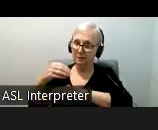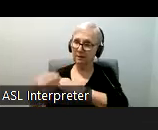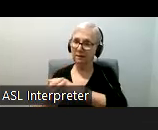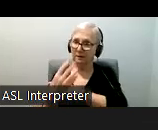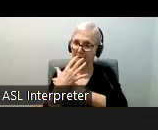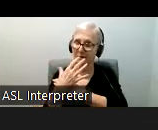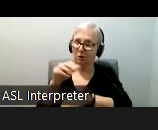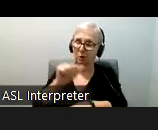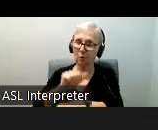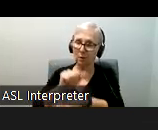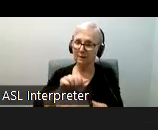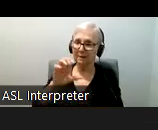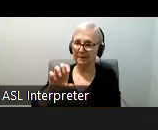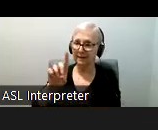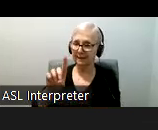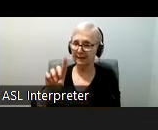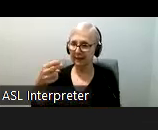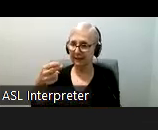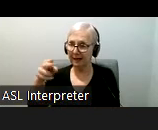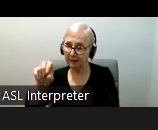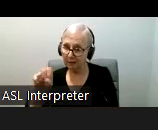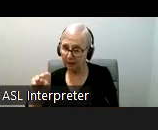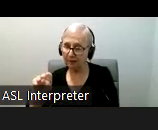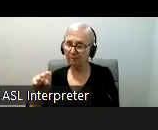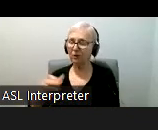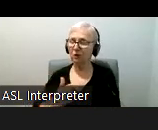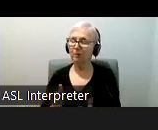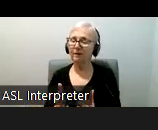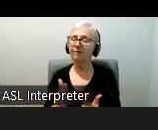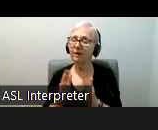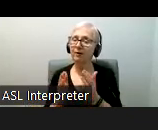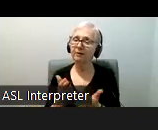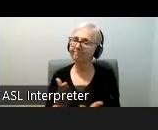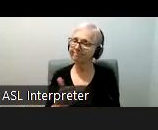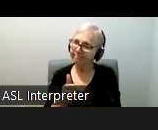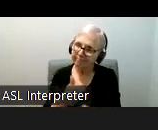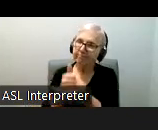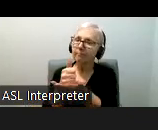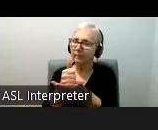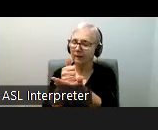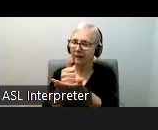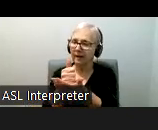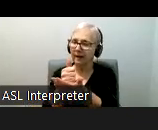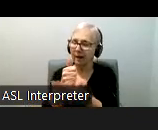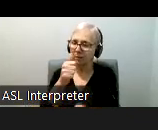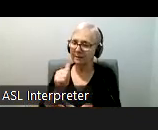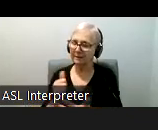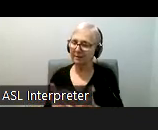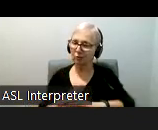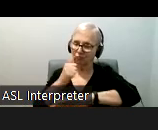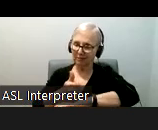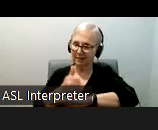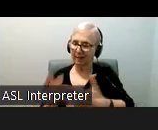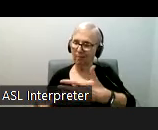at CDHS, but has been very generous with her time to help us put our equity priorities together. So I'm very excited about